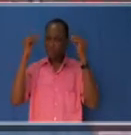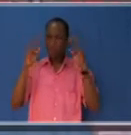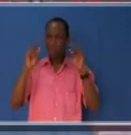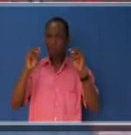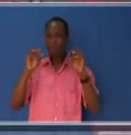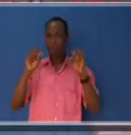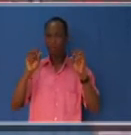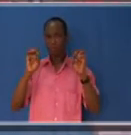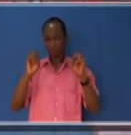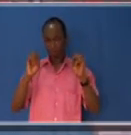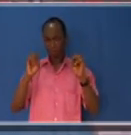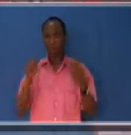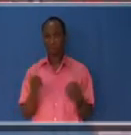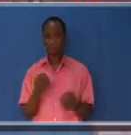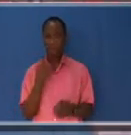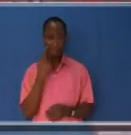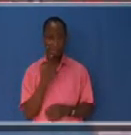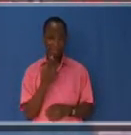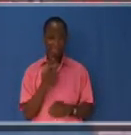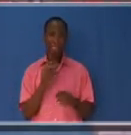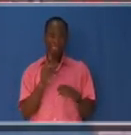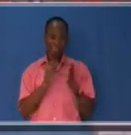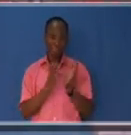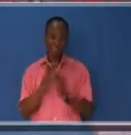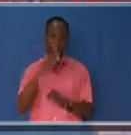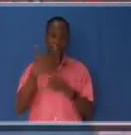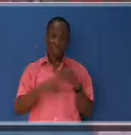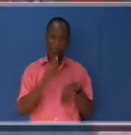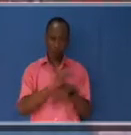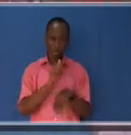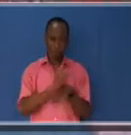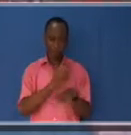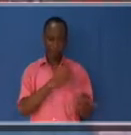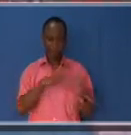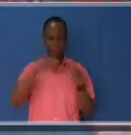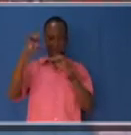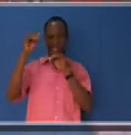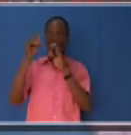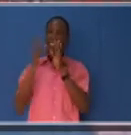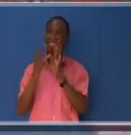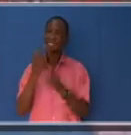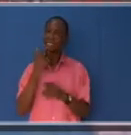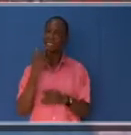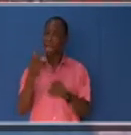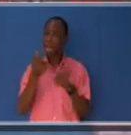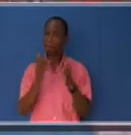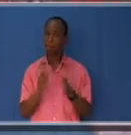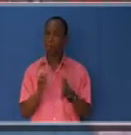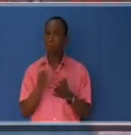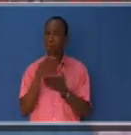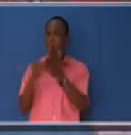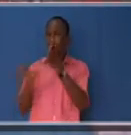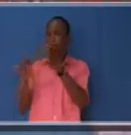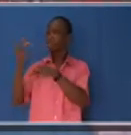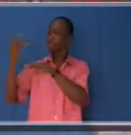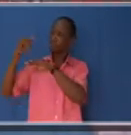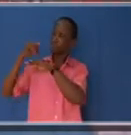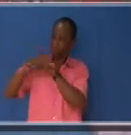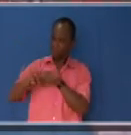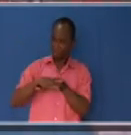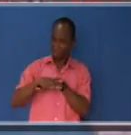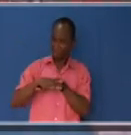and Superi and a juma or corno, whom crown crown, which is enough for now, or can't so or beba. No abe kai kai asuma fo no akọ no